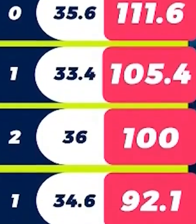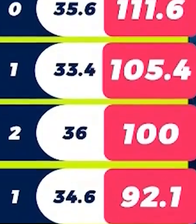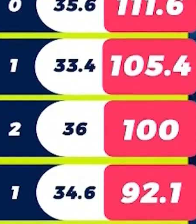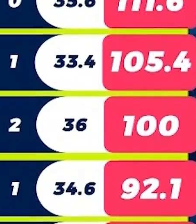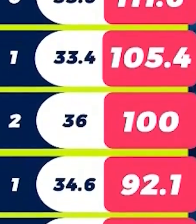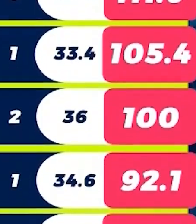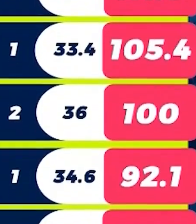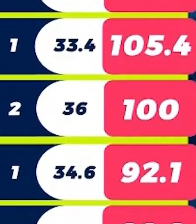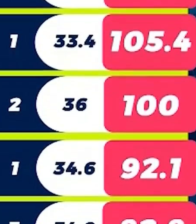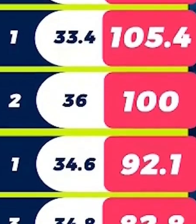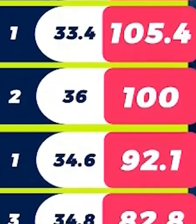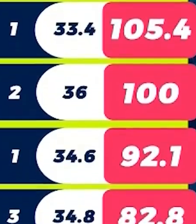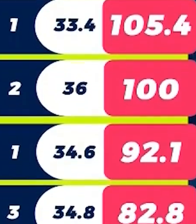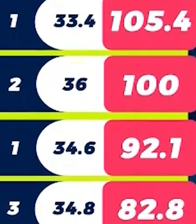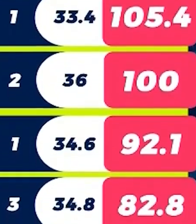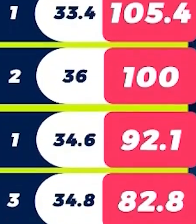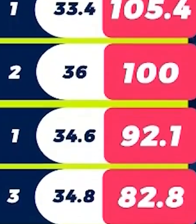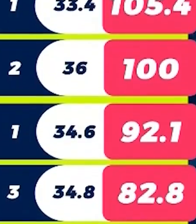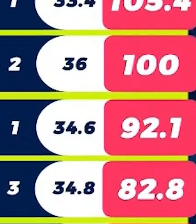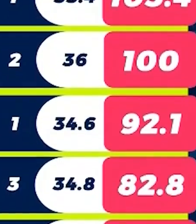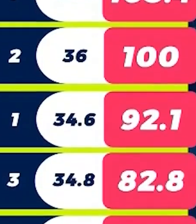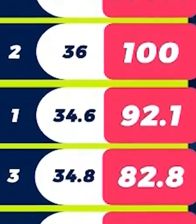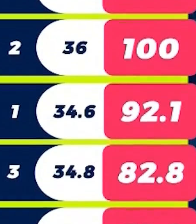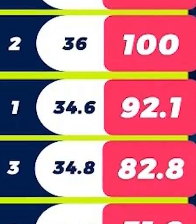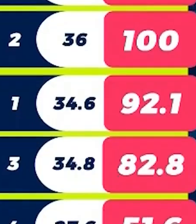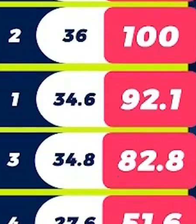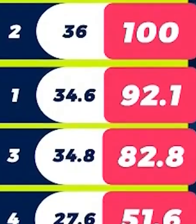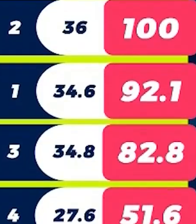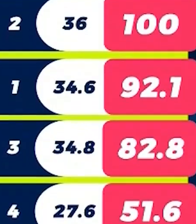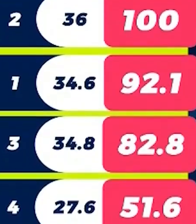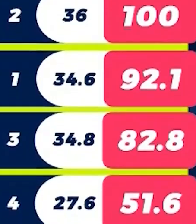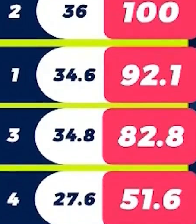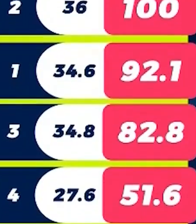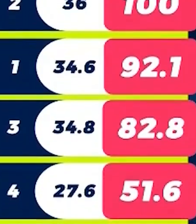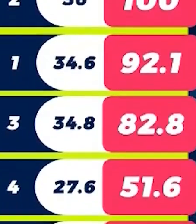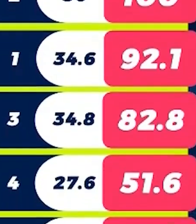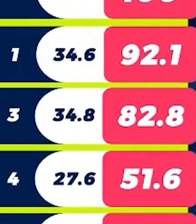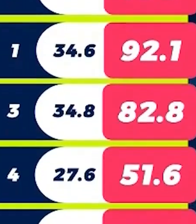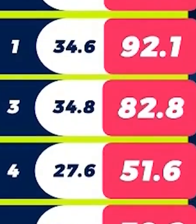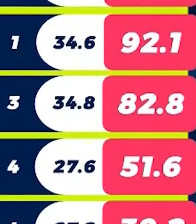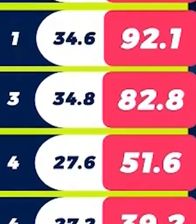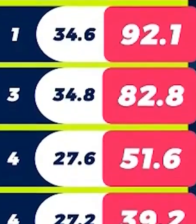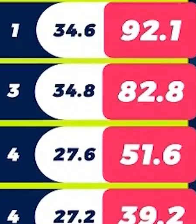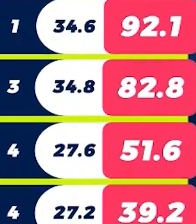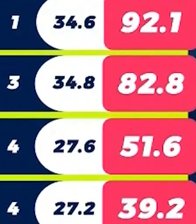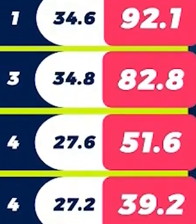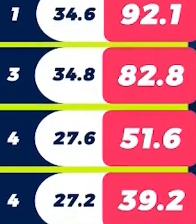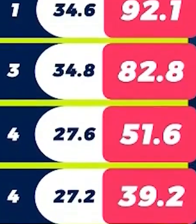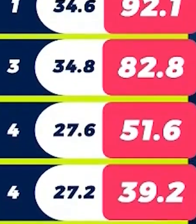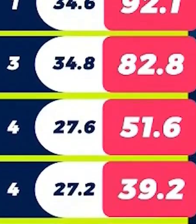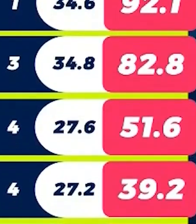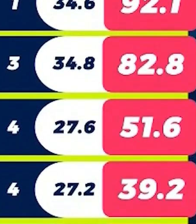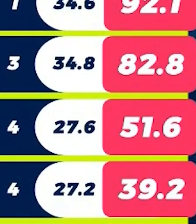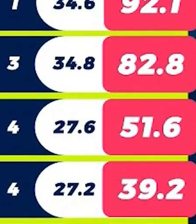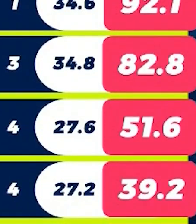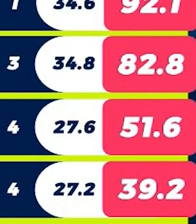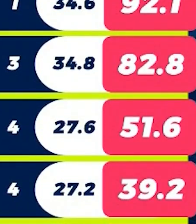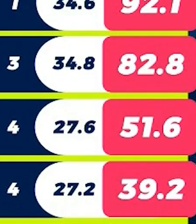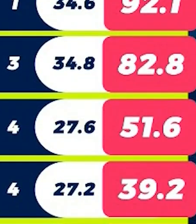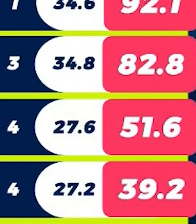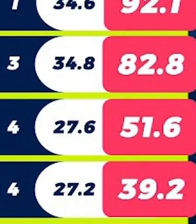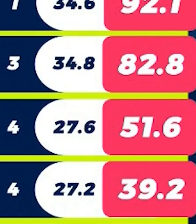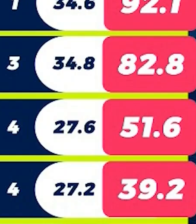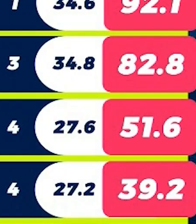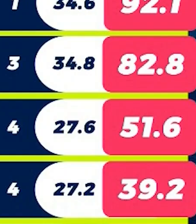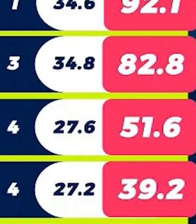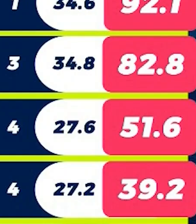sitting 7.9 points ahead of the Leeward Islands Hurricanes, who are in 4th, but they're also behind second place Trinidad and Tobago Red Force,